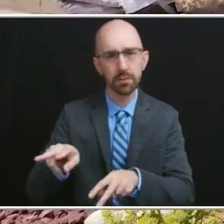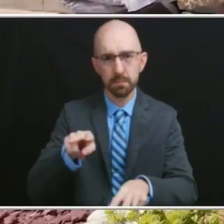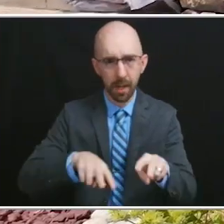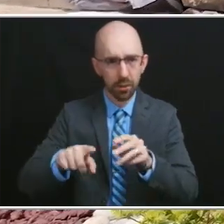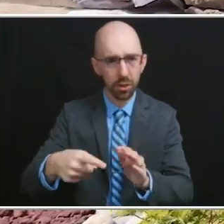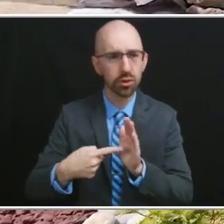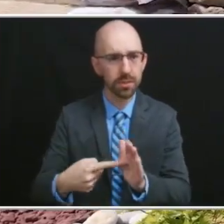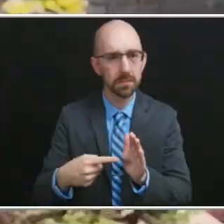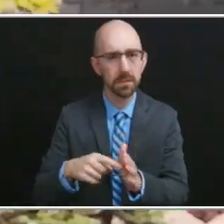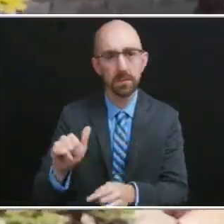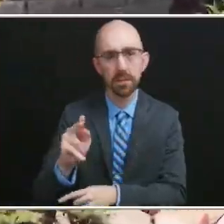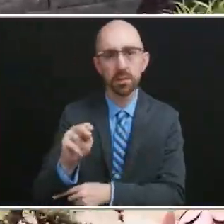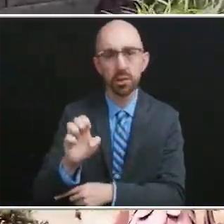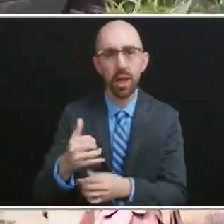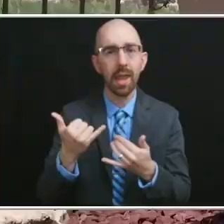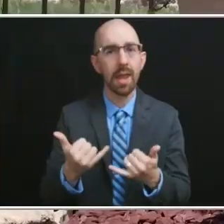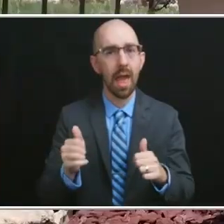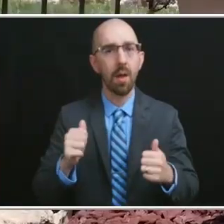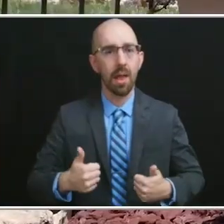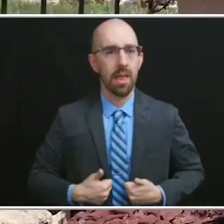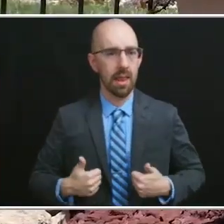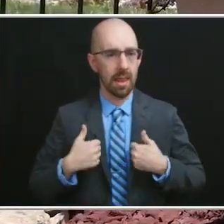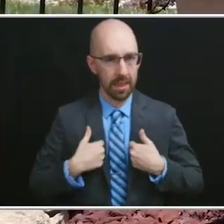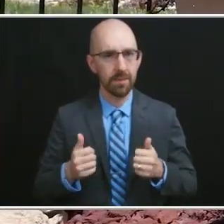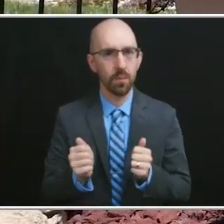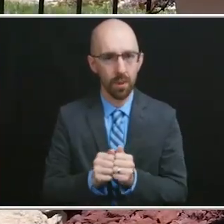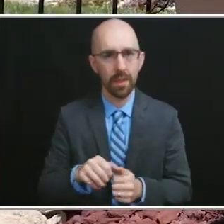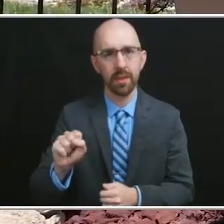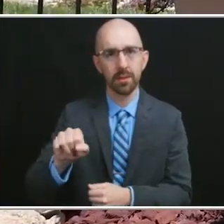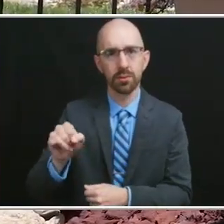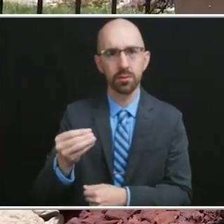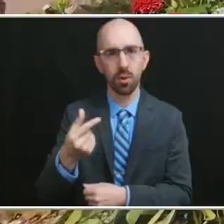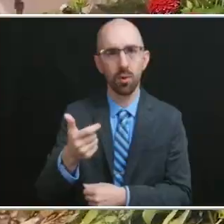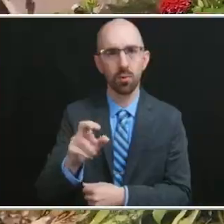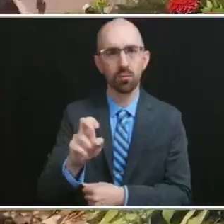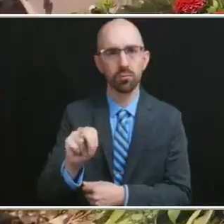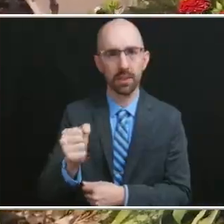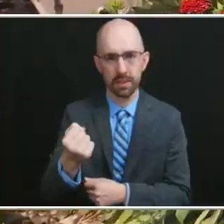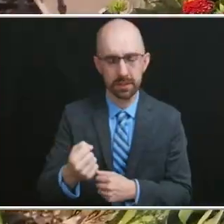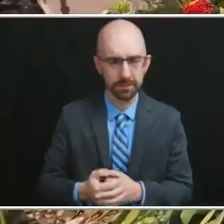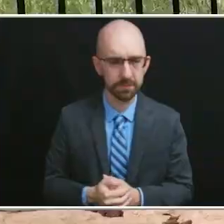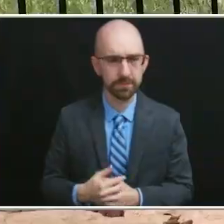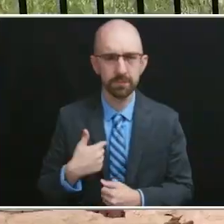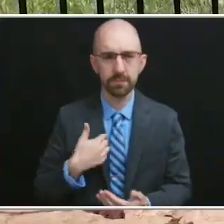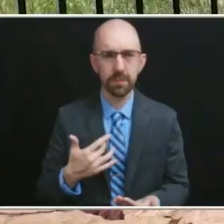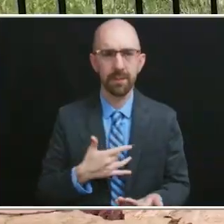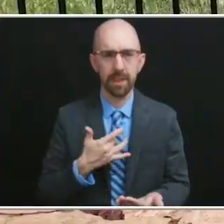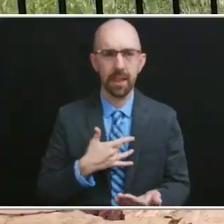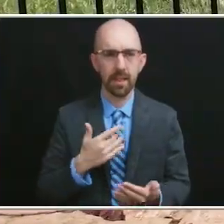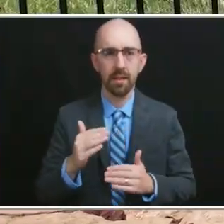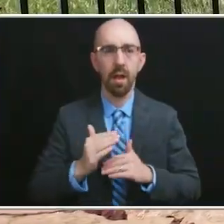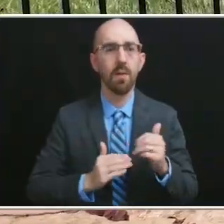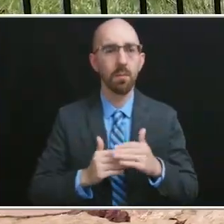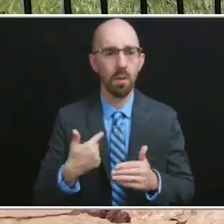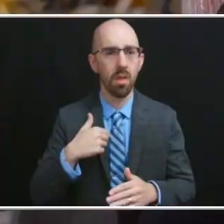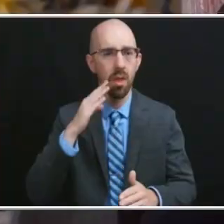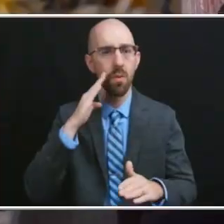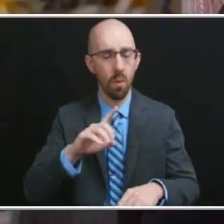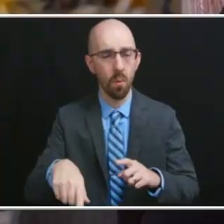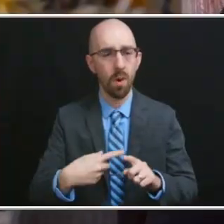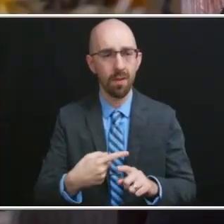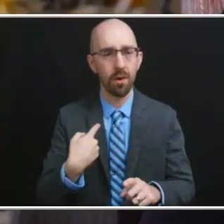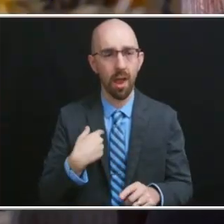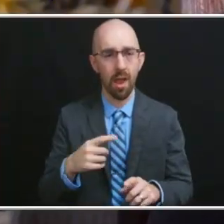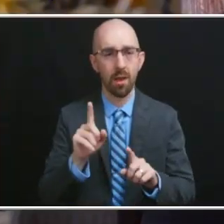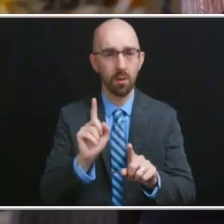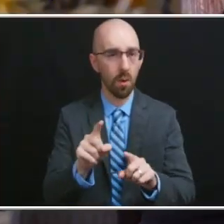is able to live with Sjögren's. I just feel so comfortable that I know when I go for my annual appointments